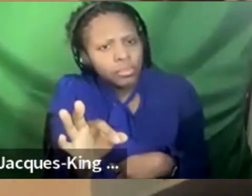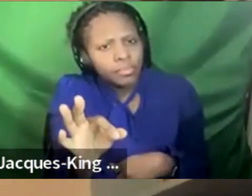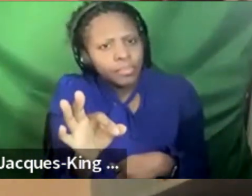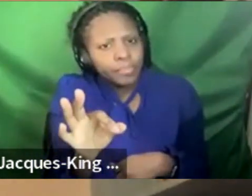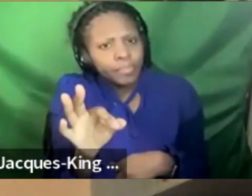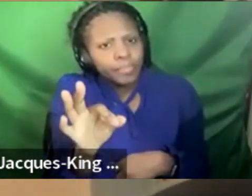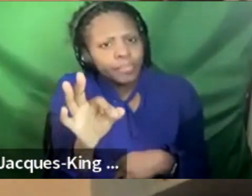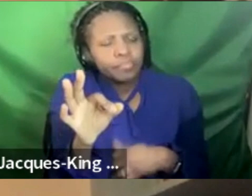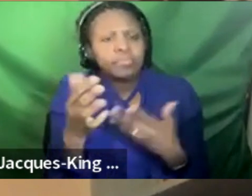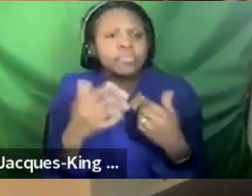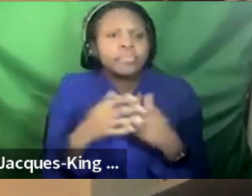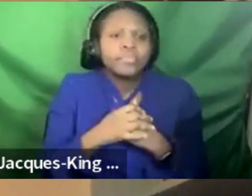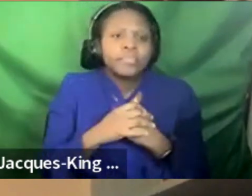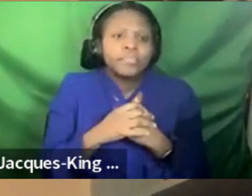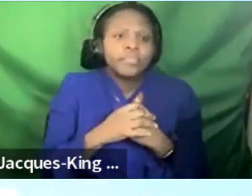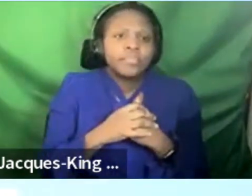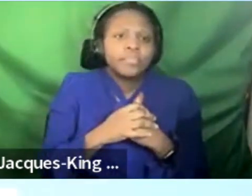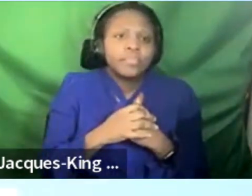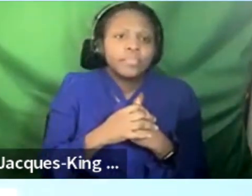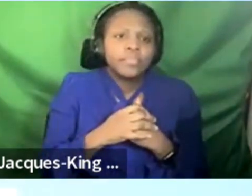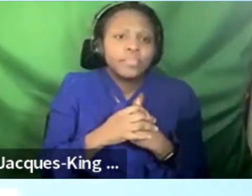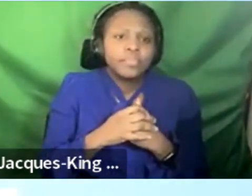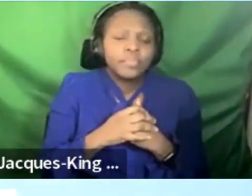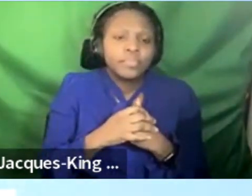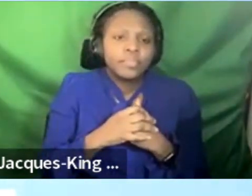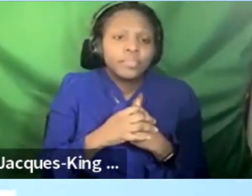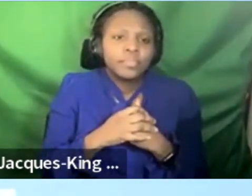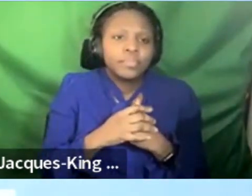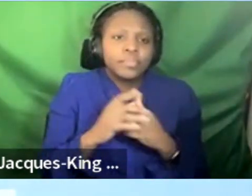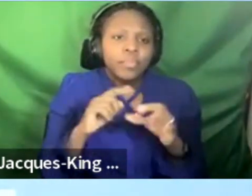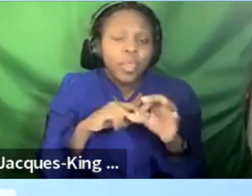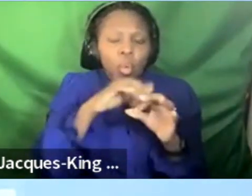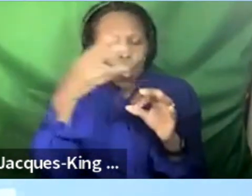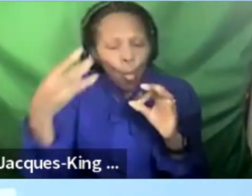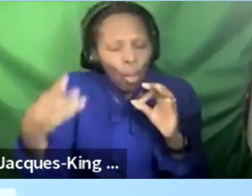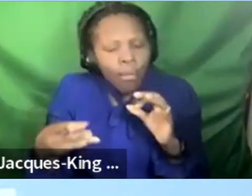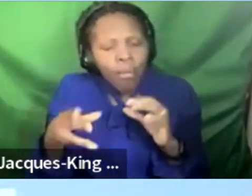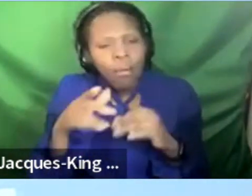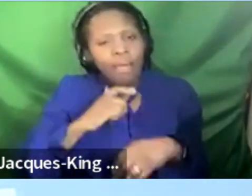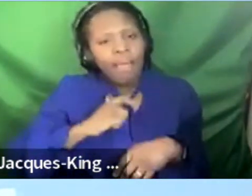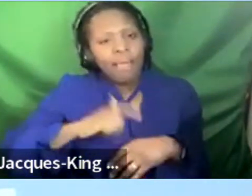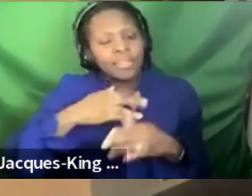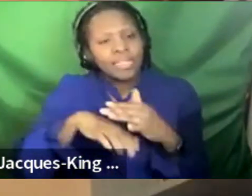just had with the previous question, because I wanted to ask about,